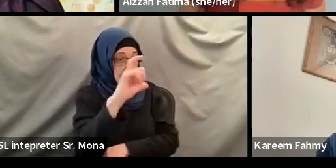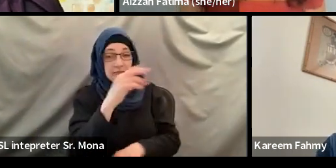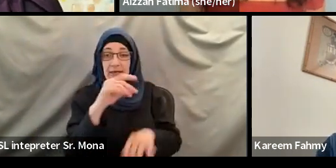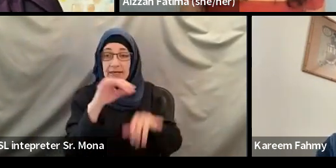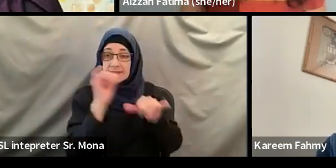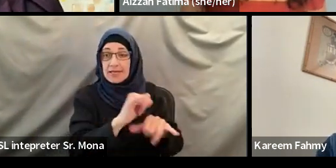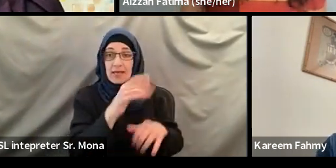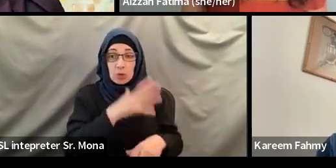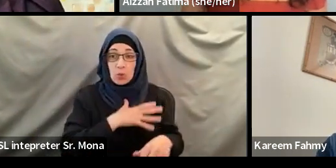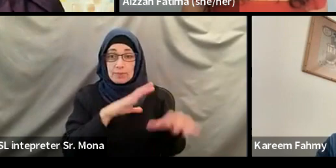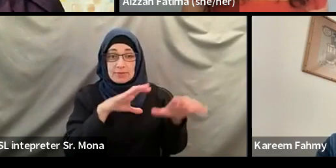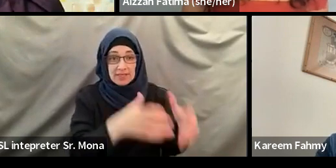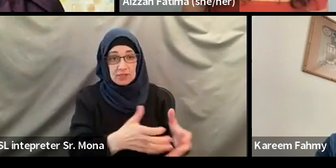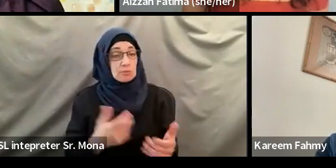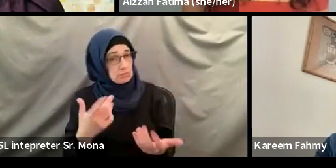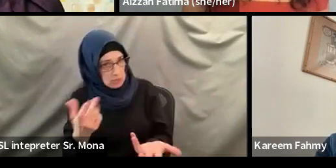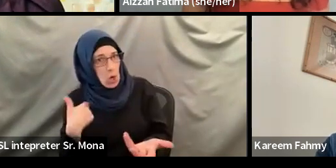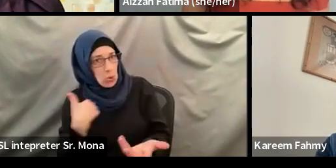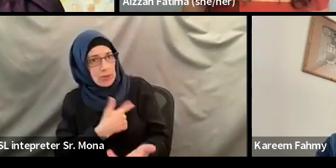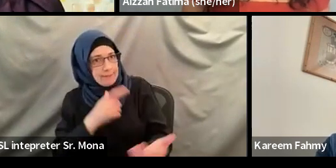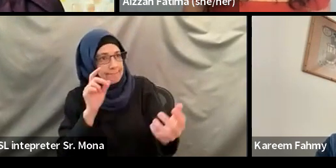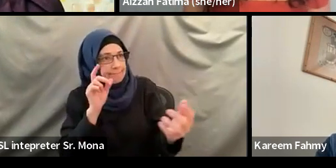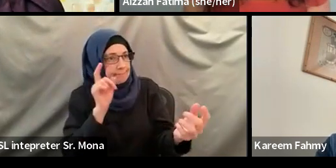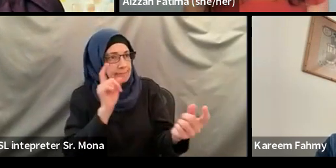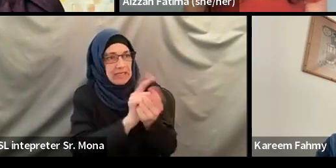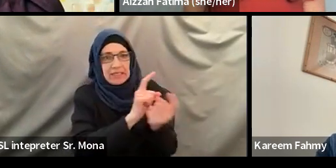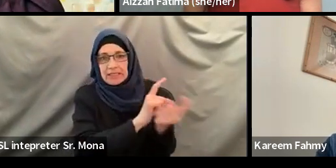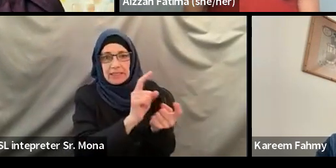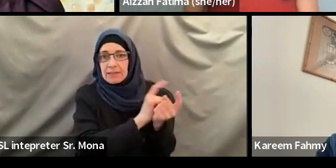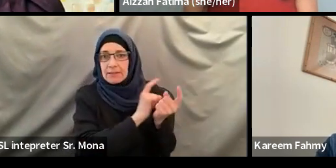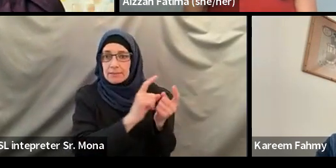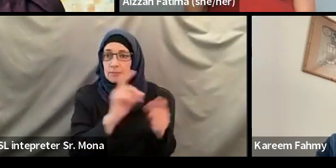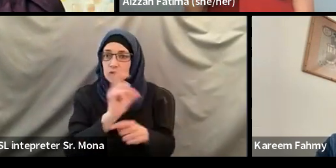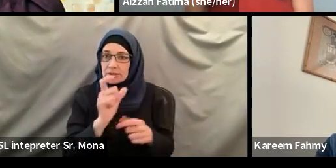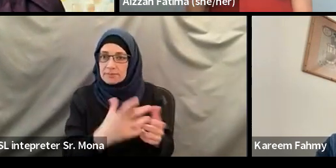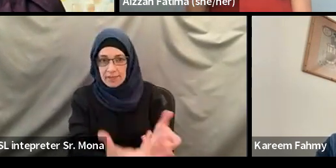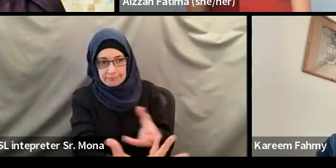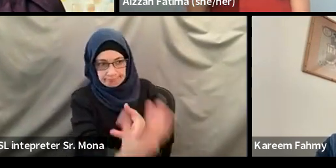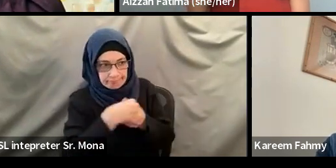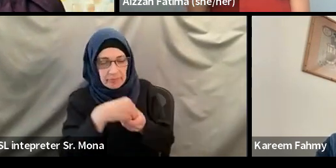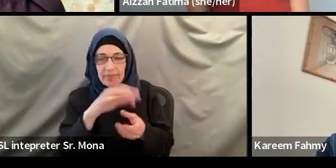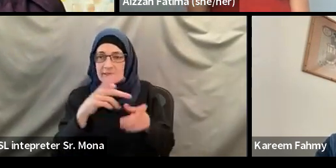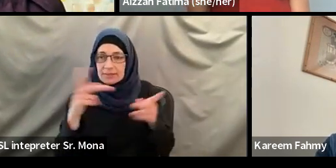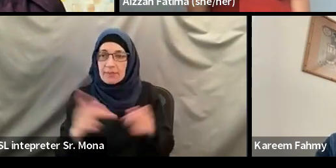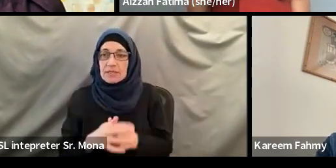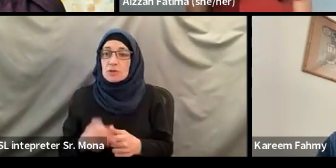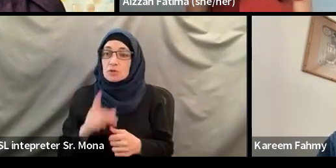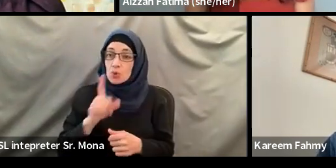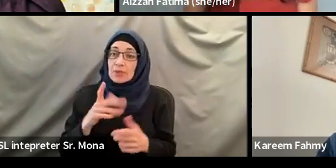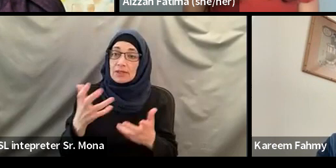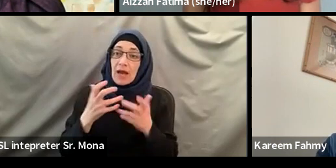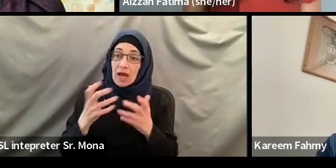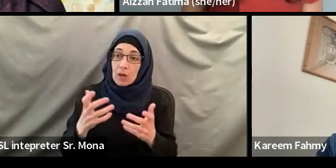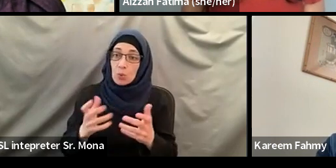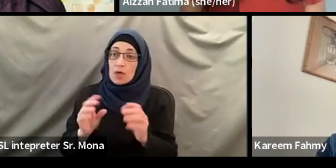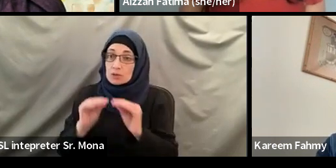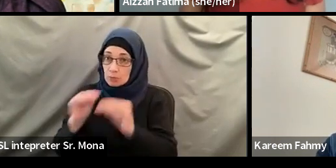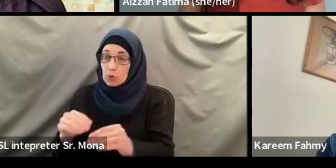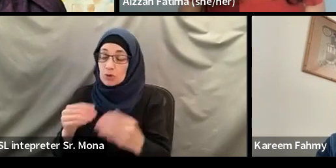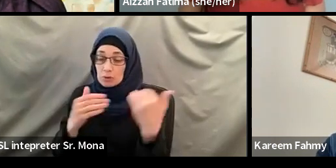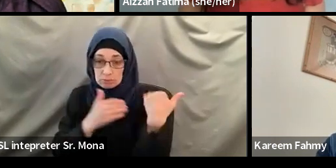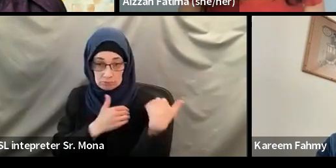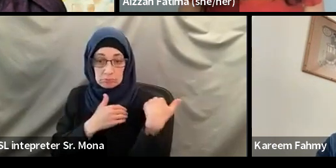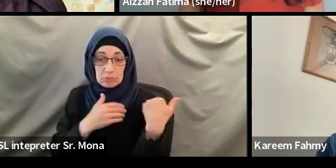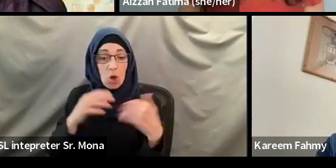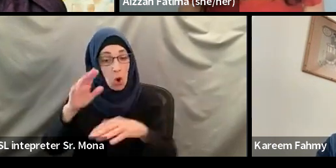anyways? And so I think that like, I really wanted to put that onus again on the theater company, because I don't think it should be the individual